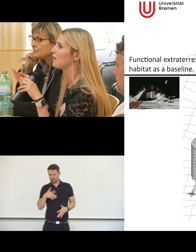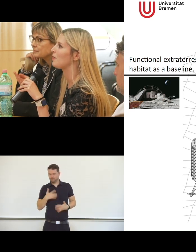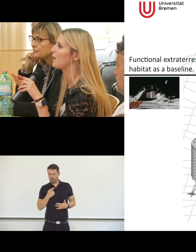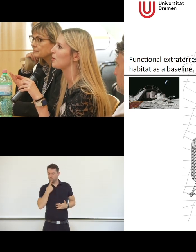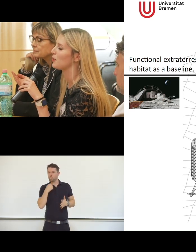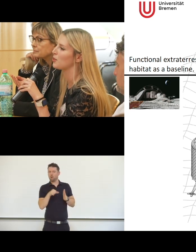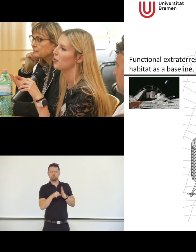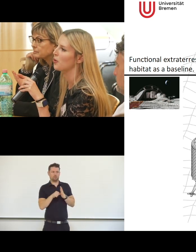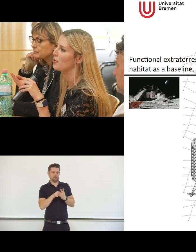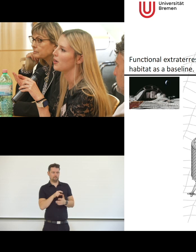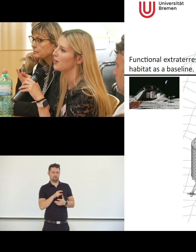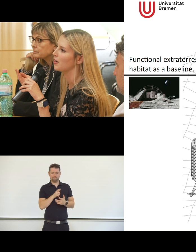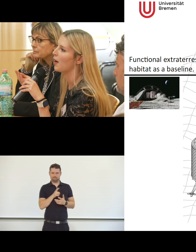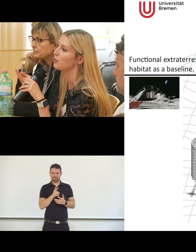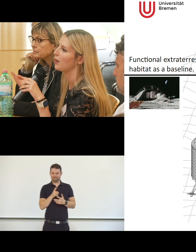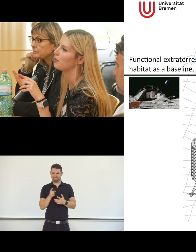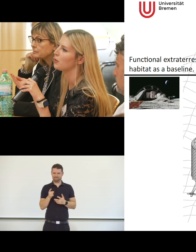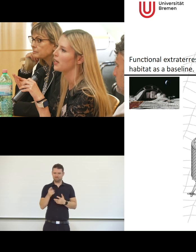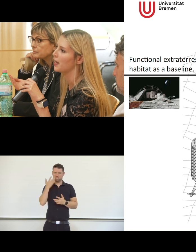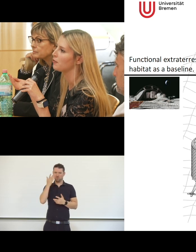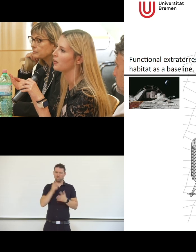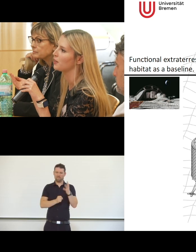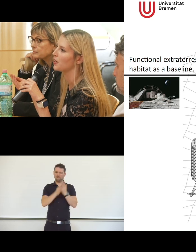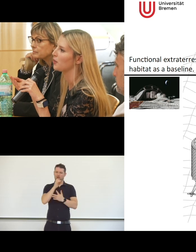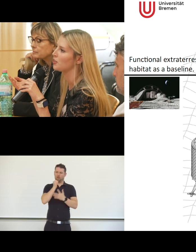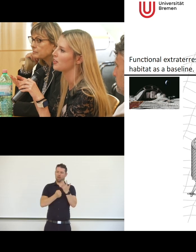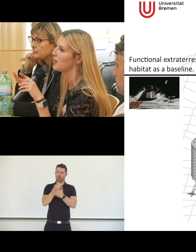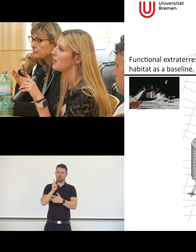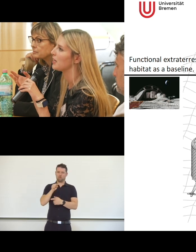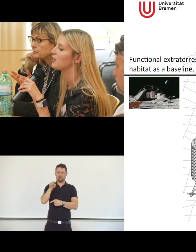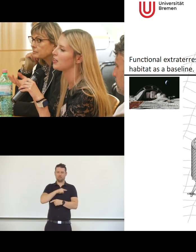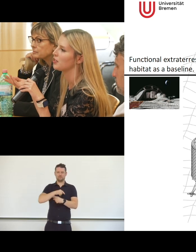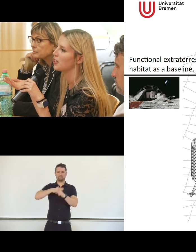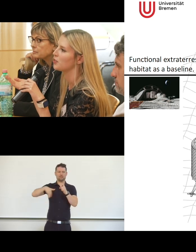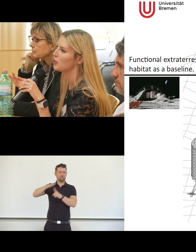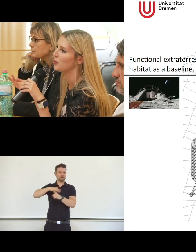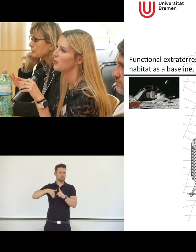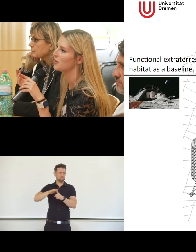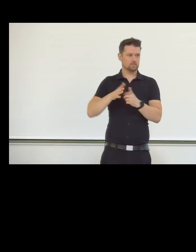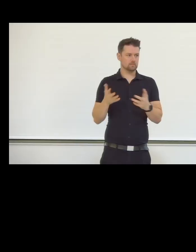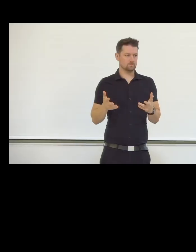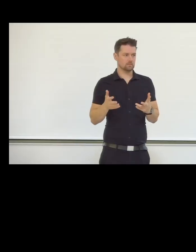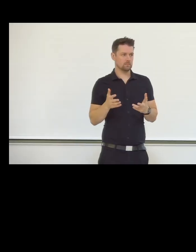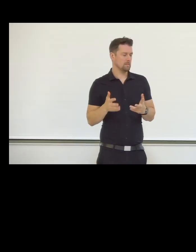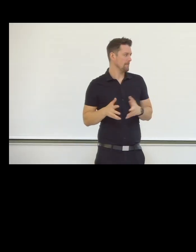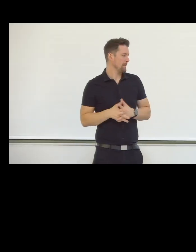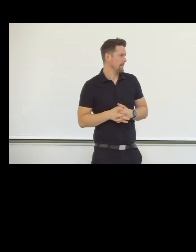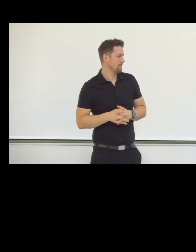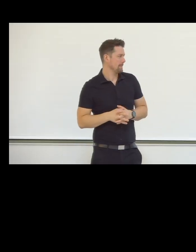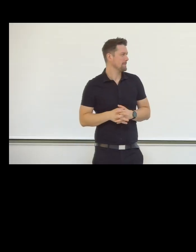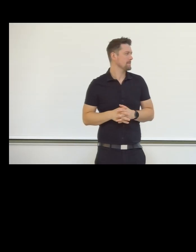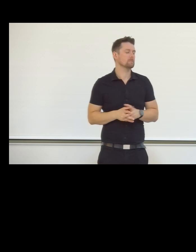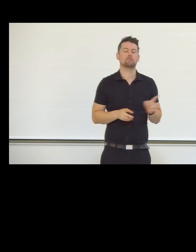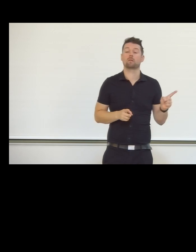especially in an environment where you don't know how the fire will behave and you cannot just easily see it too. Yep. Fire